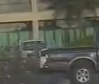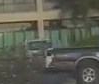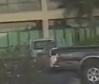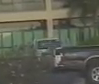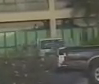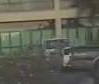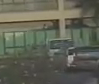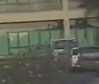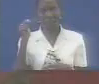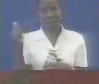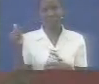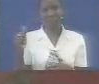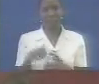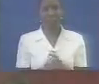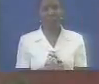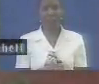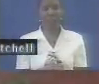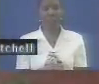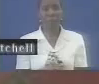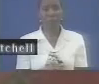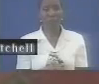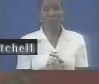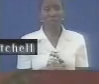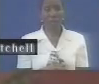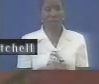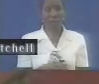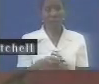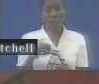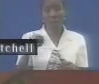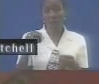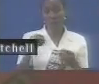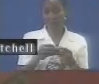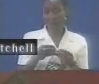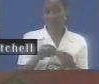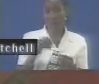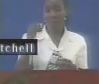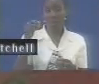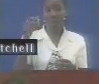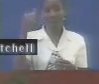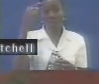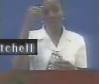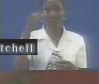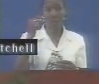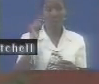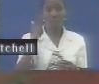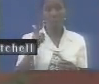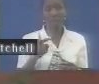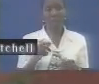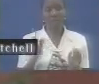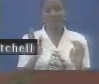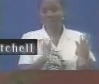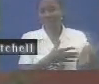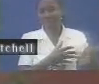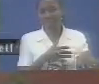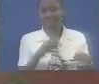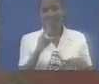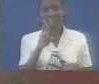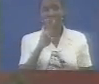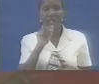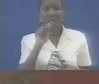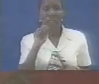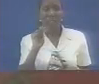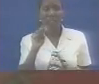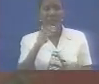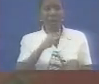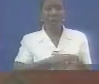2014. Further, Mr. Speaker, government will forego VAT on construction services for